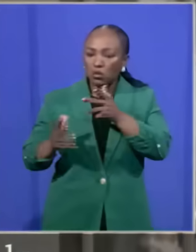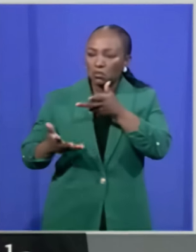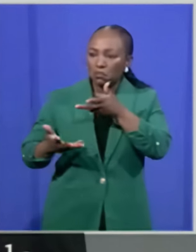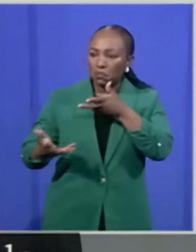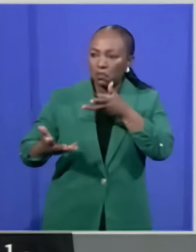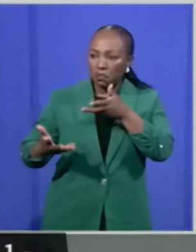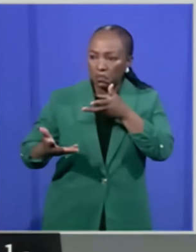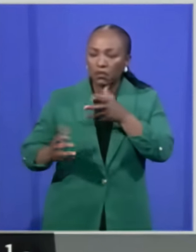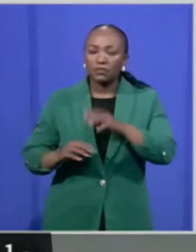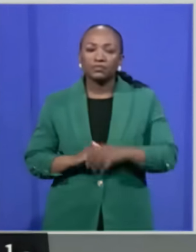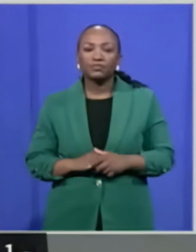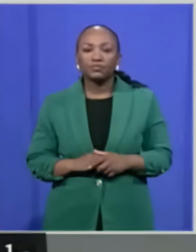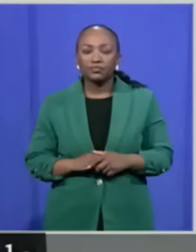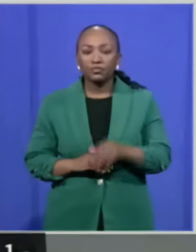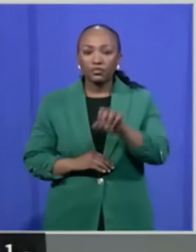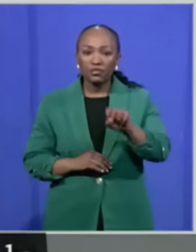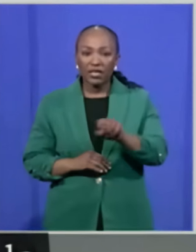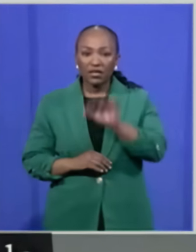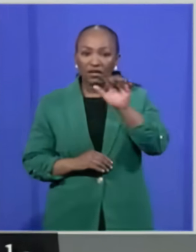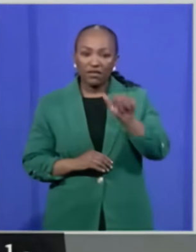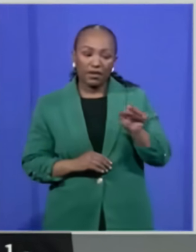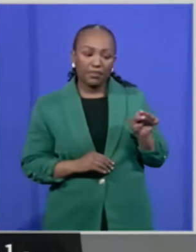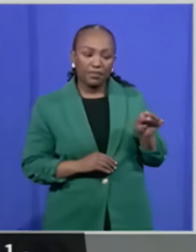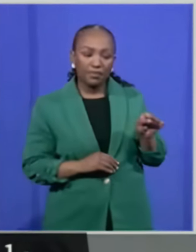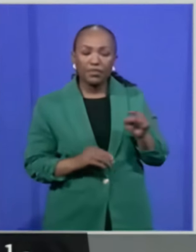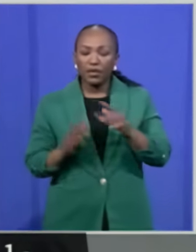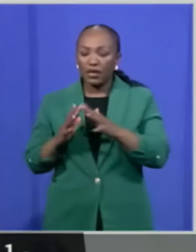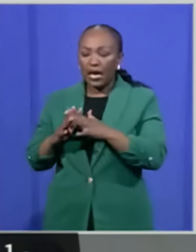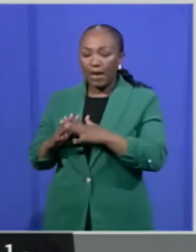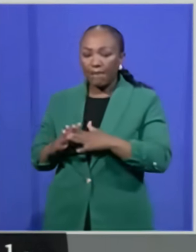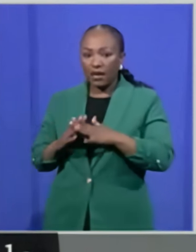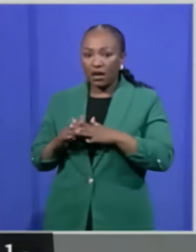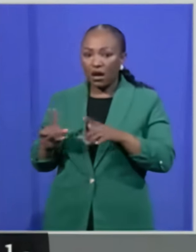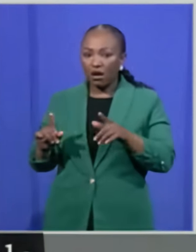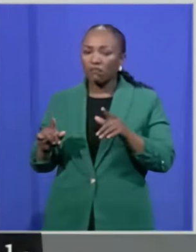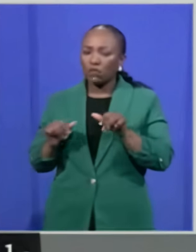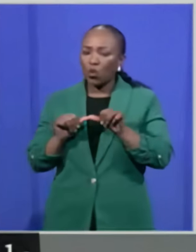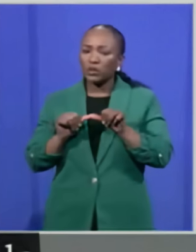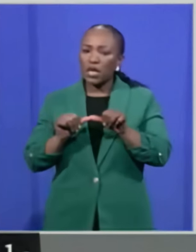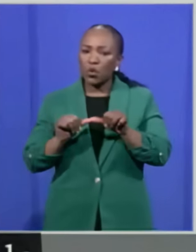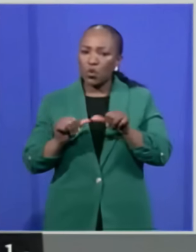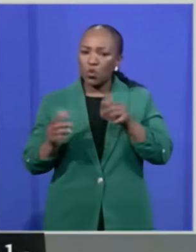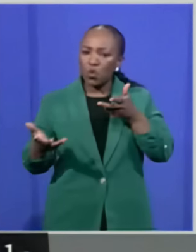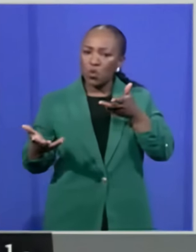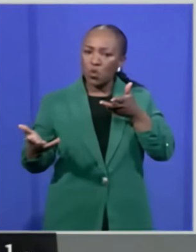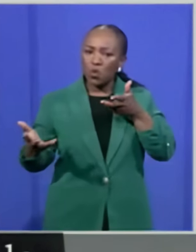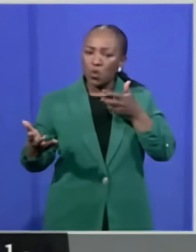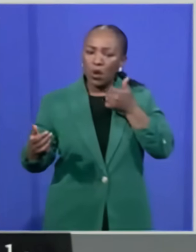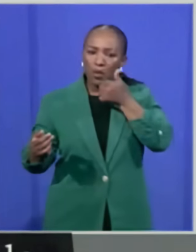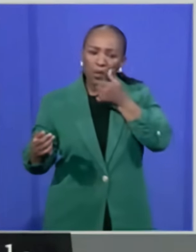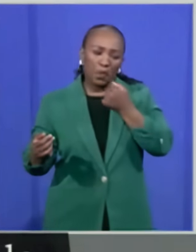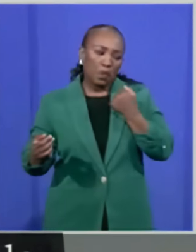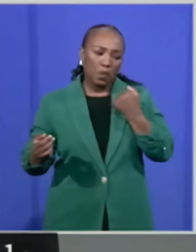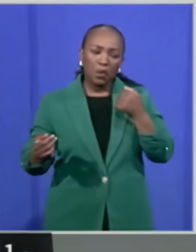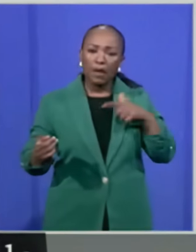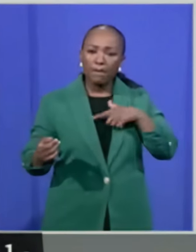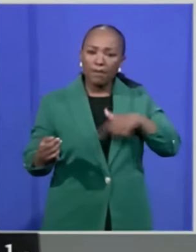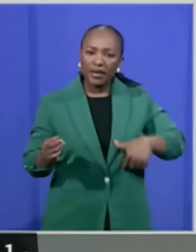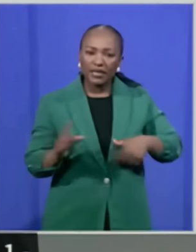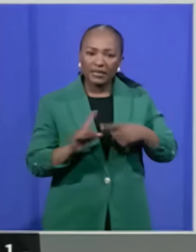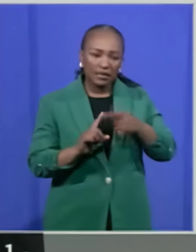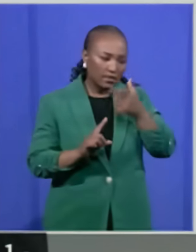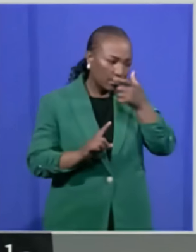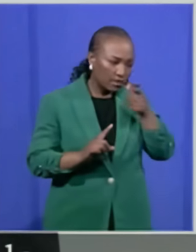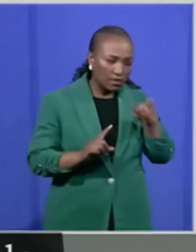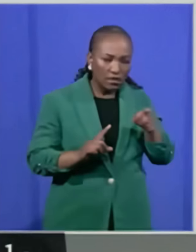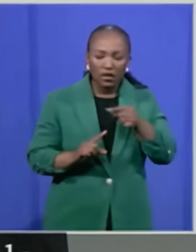and the United States continue to engage at the highest level, as evidenced by the recent teleconference between President Ramaphosa and